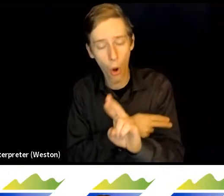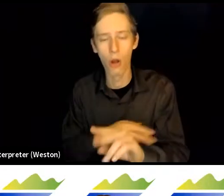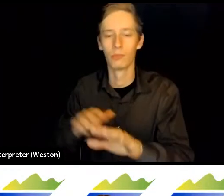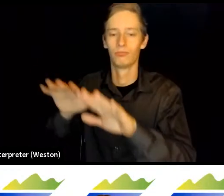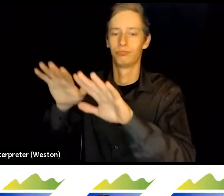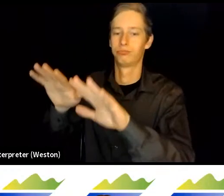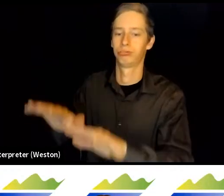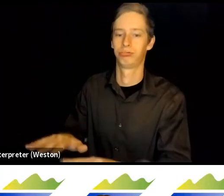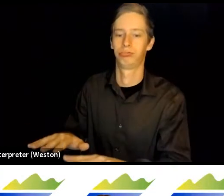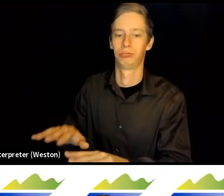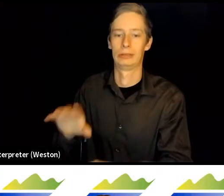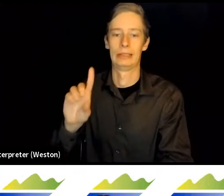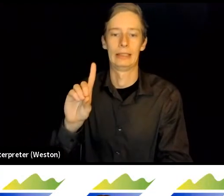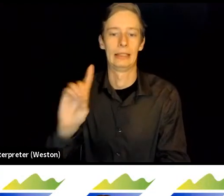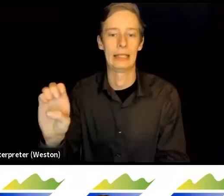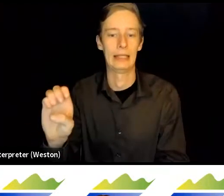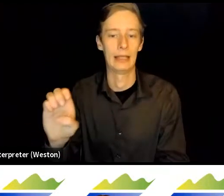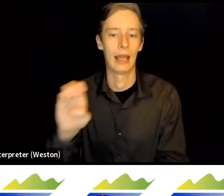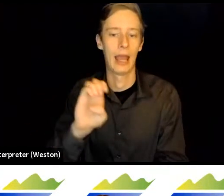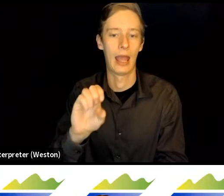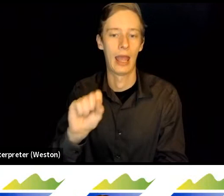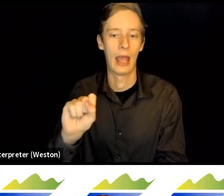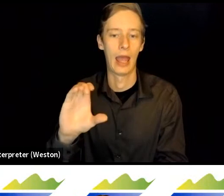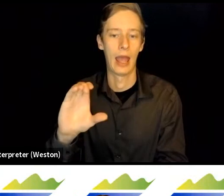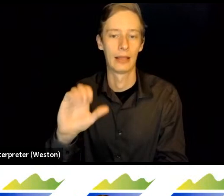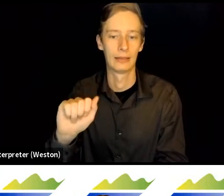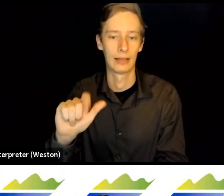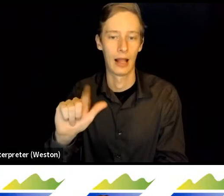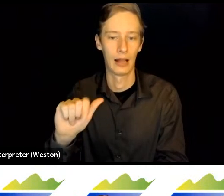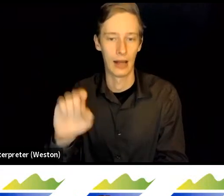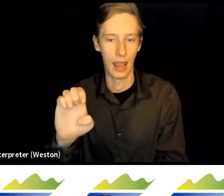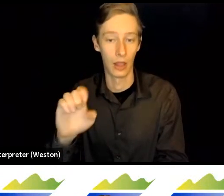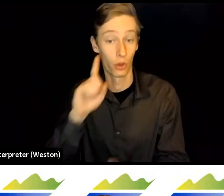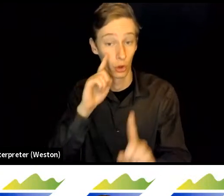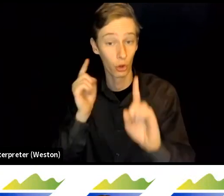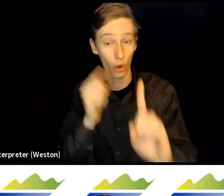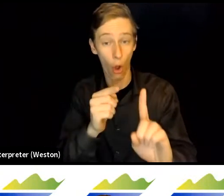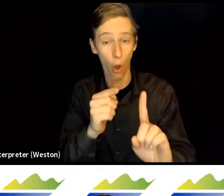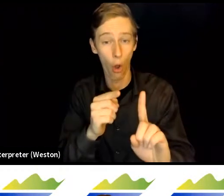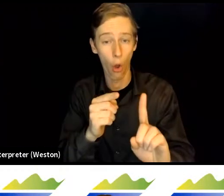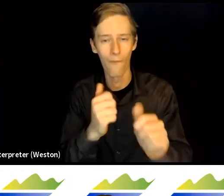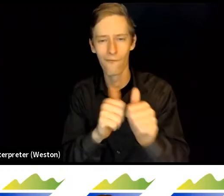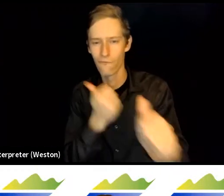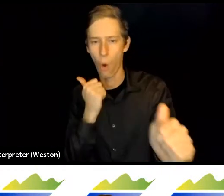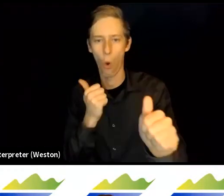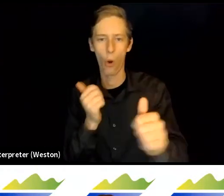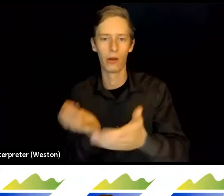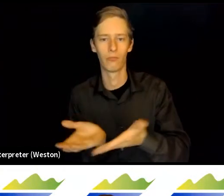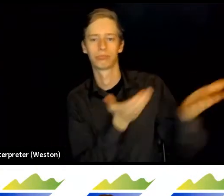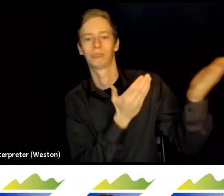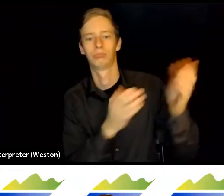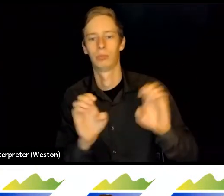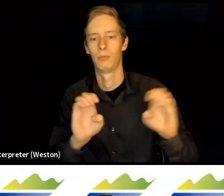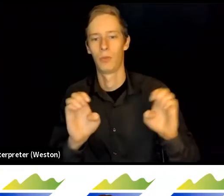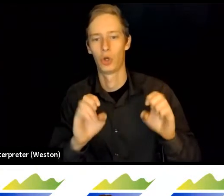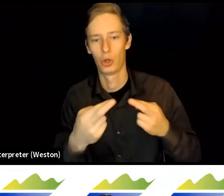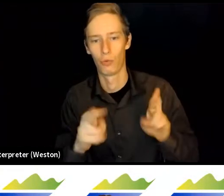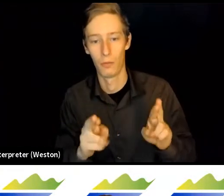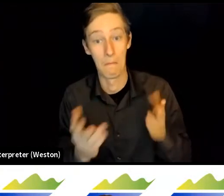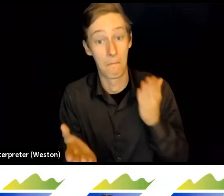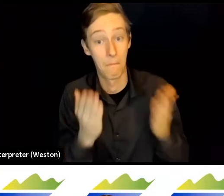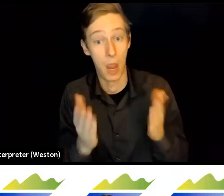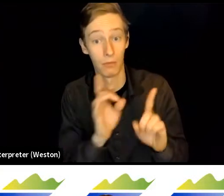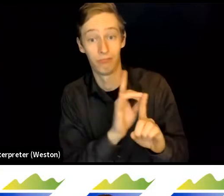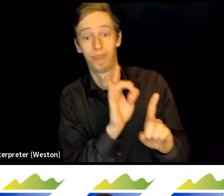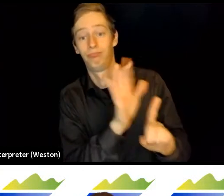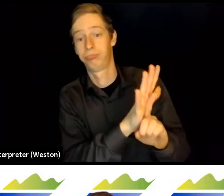whole goal is to keep them out of the local emergency rooms where there's the possibility of being exposed.